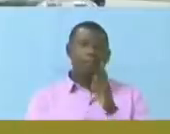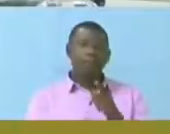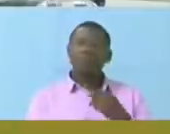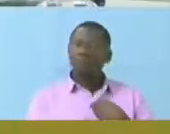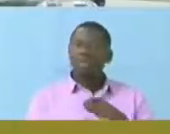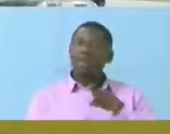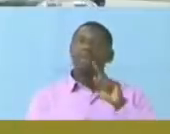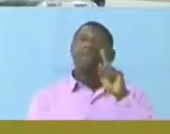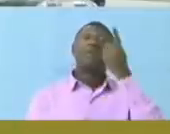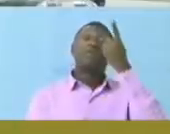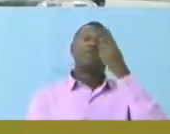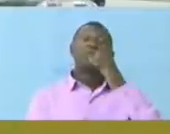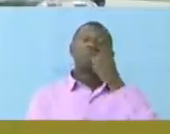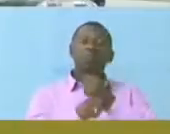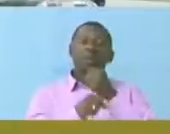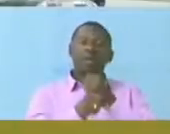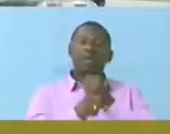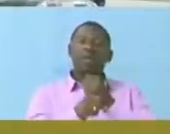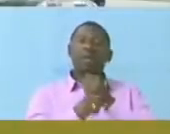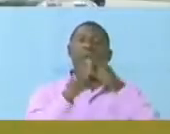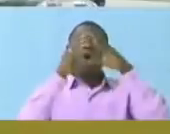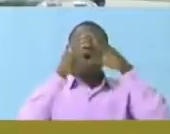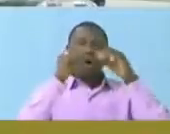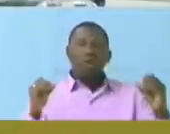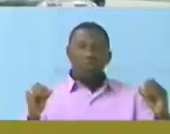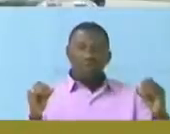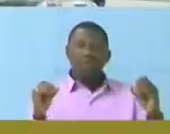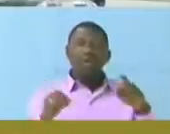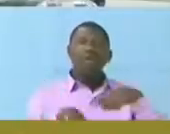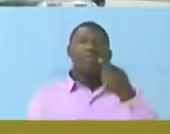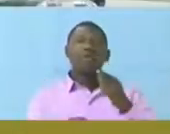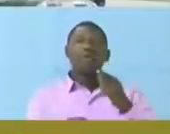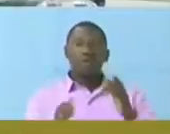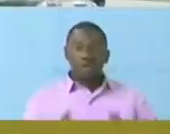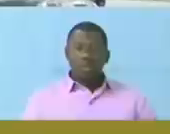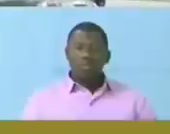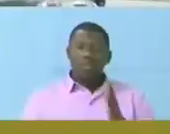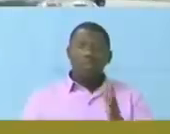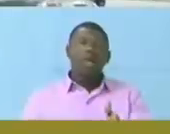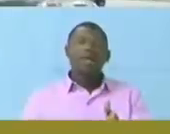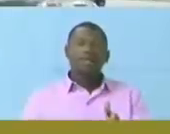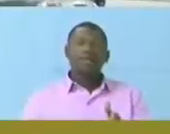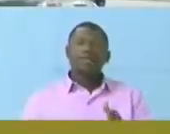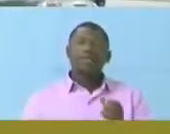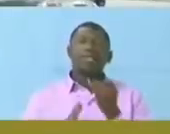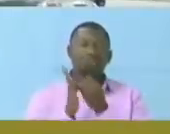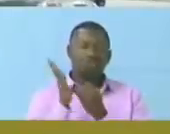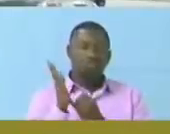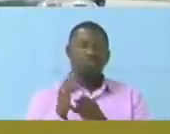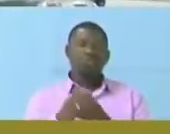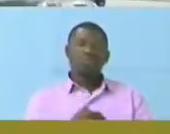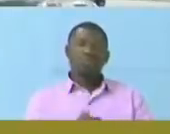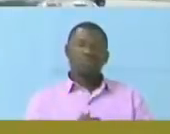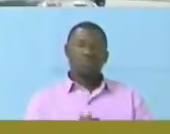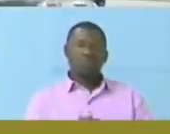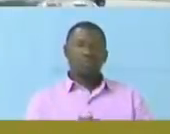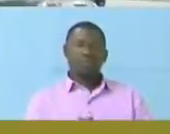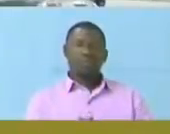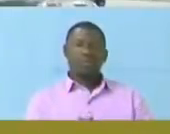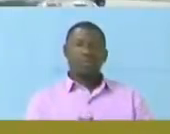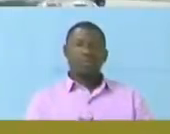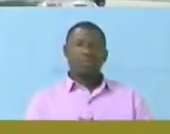ubijele, barinte nata bunda dada melundi meya lonko, wole bilula hanama ya nyanta tinga lukuna. All public